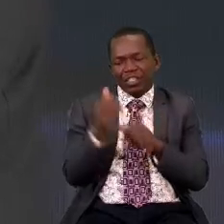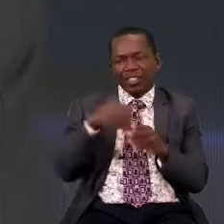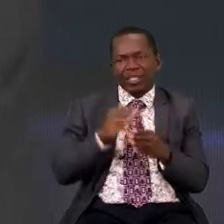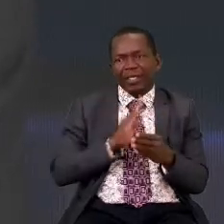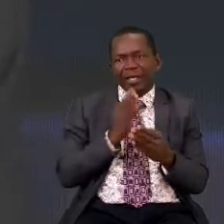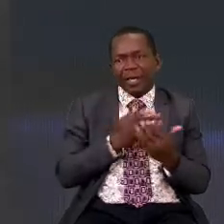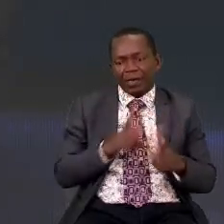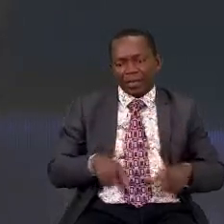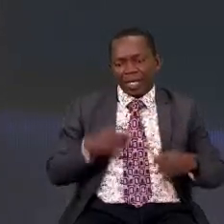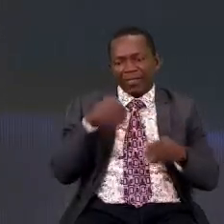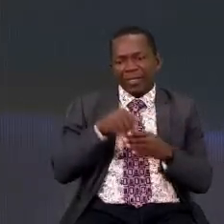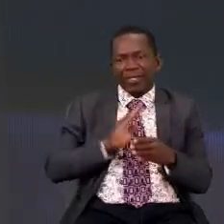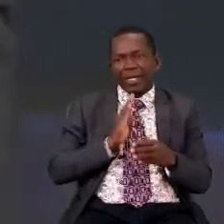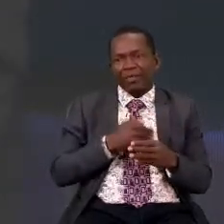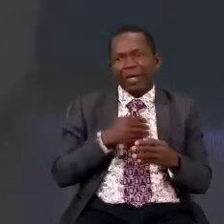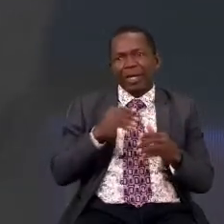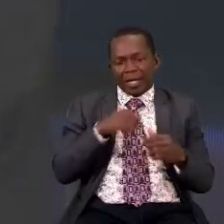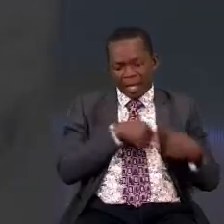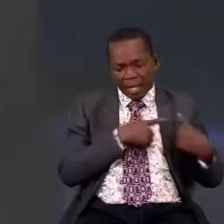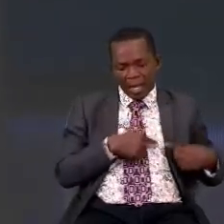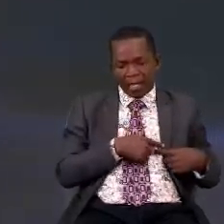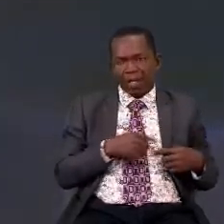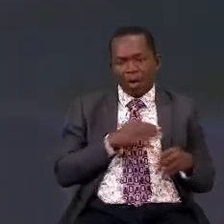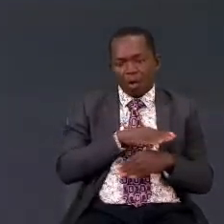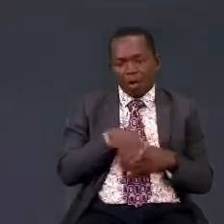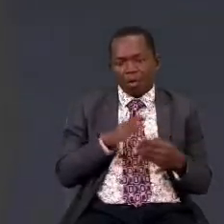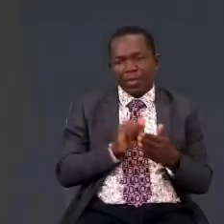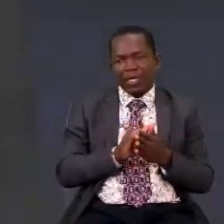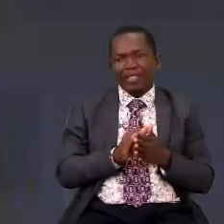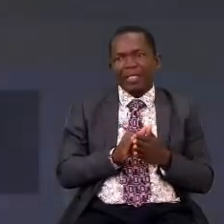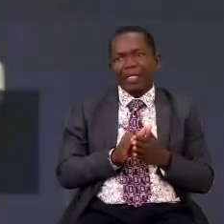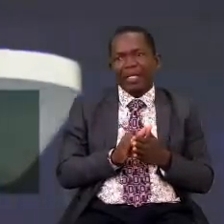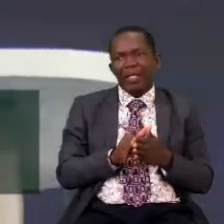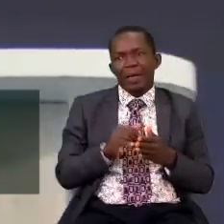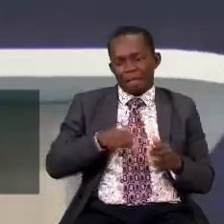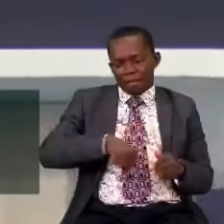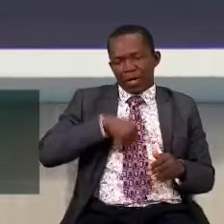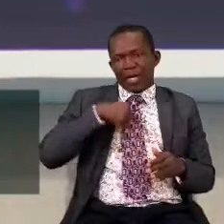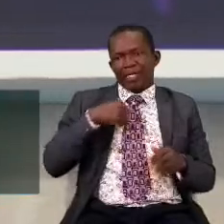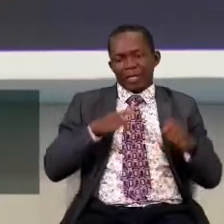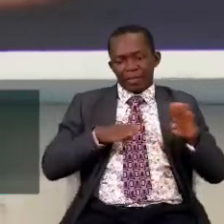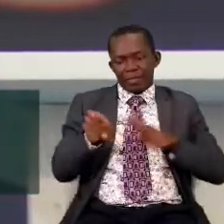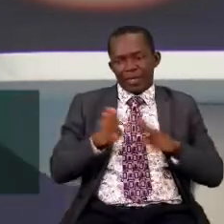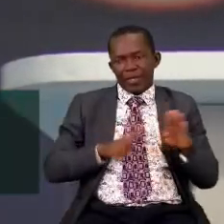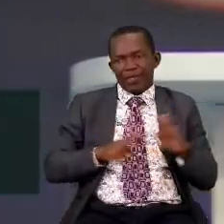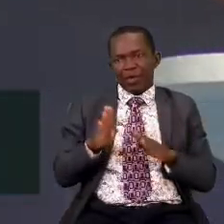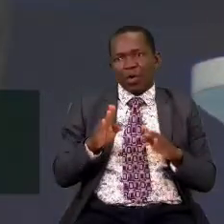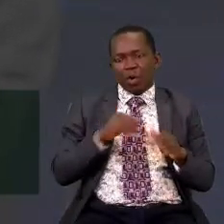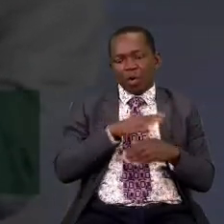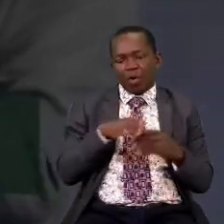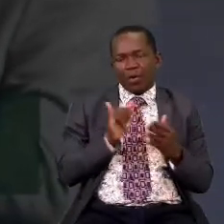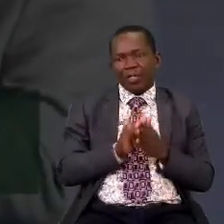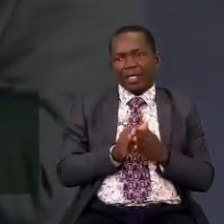of, pouncing on other people, all that kind of imposing ourselves